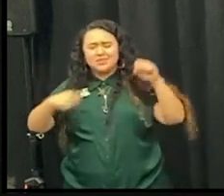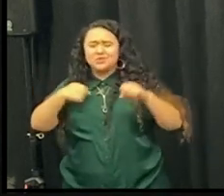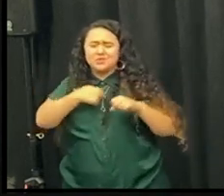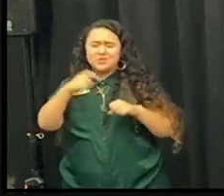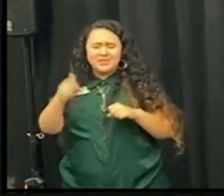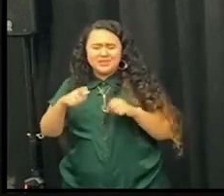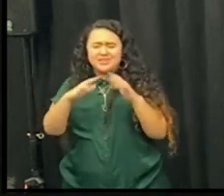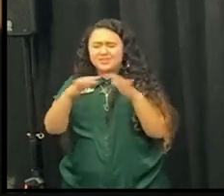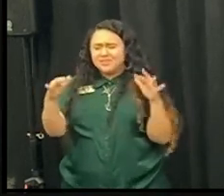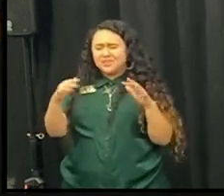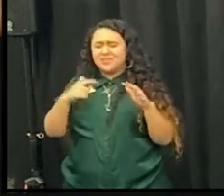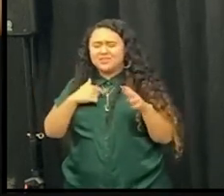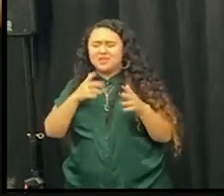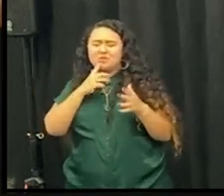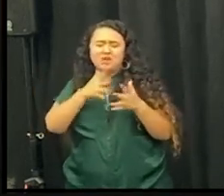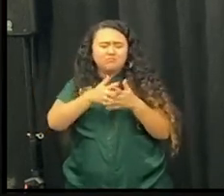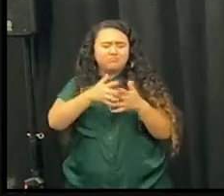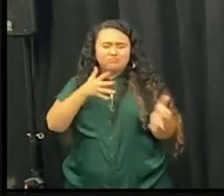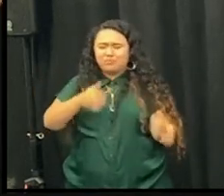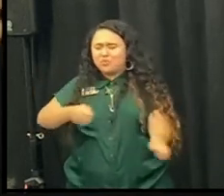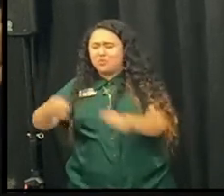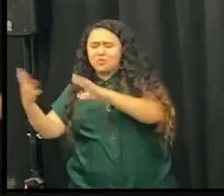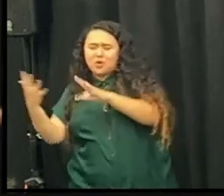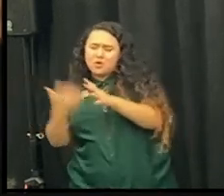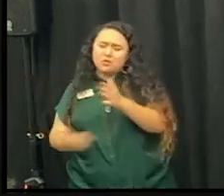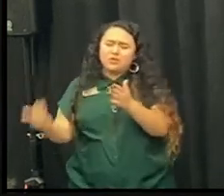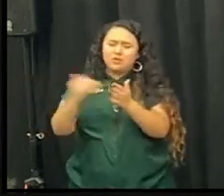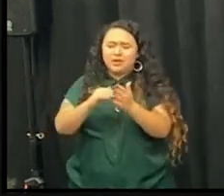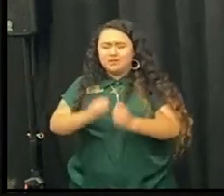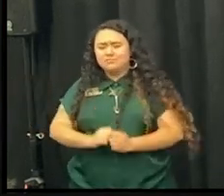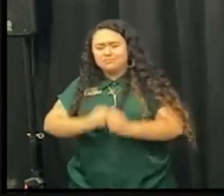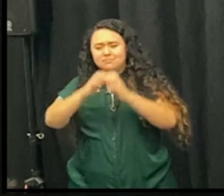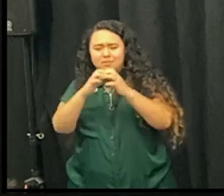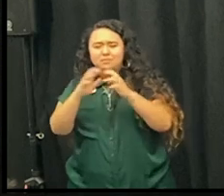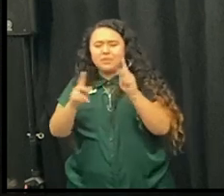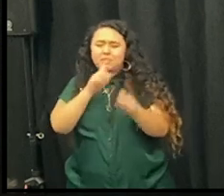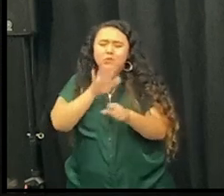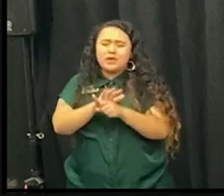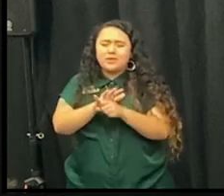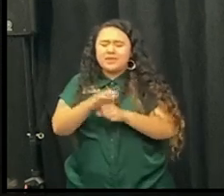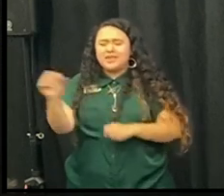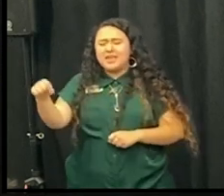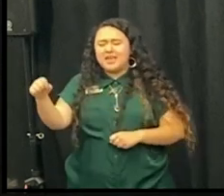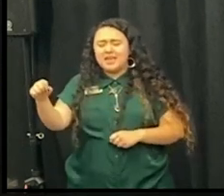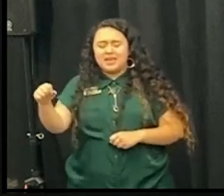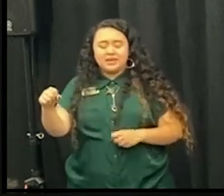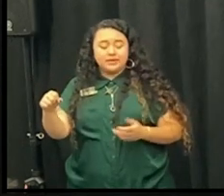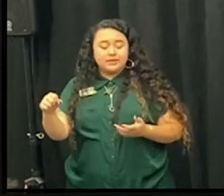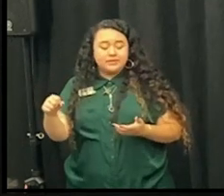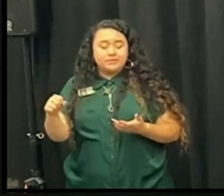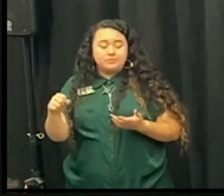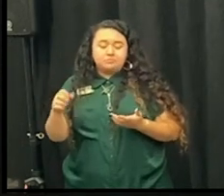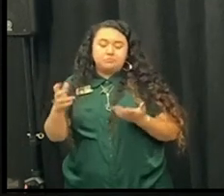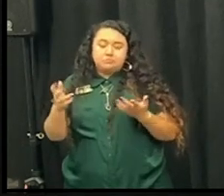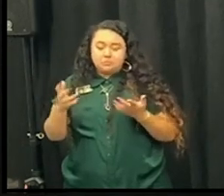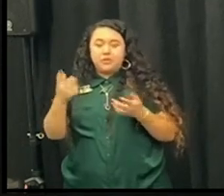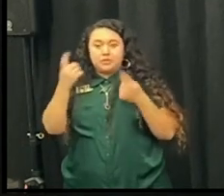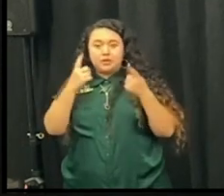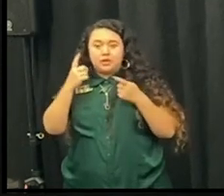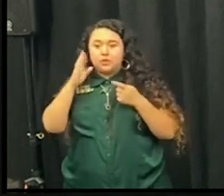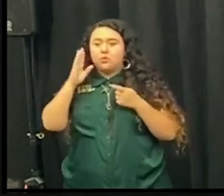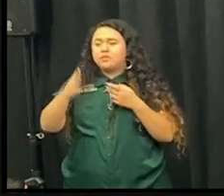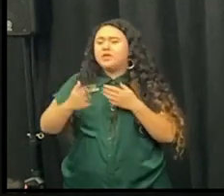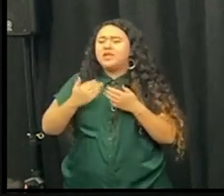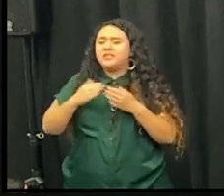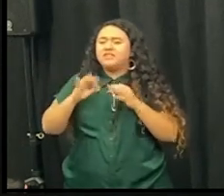just uproot everything. We have to do this all over again. And everybody was committed, sort of thinking that it's going to be an